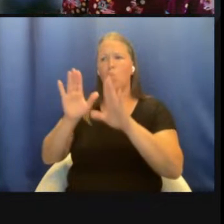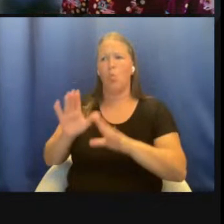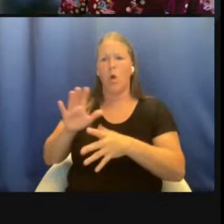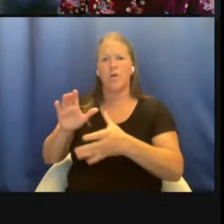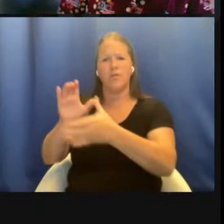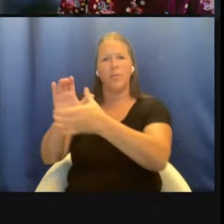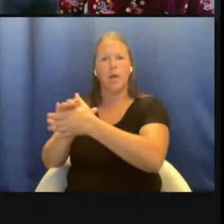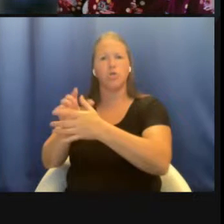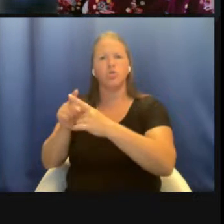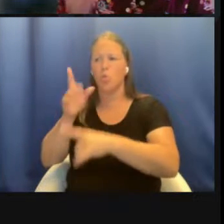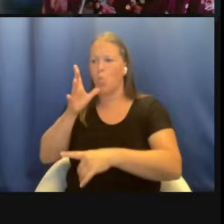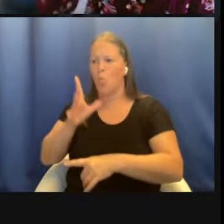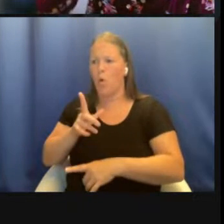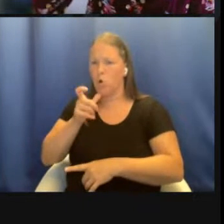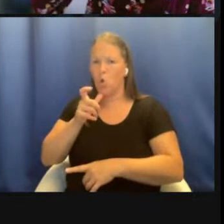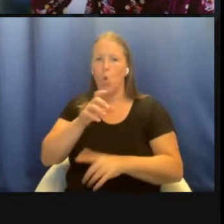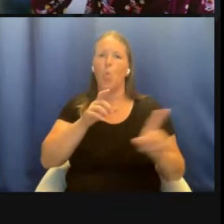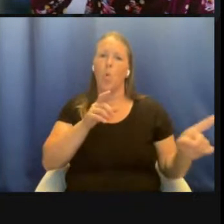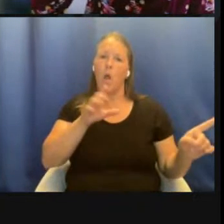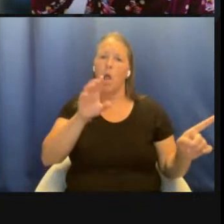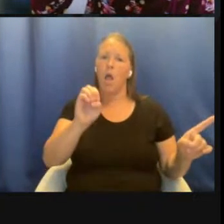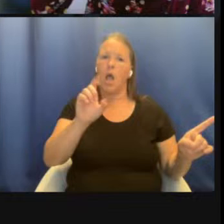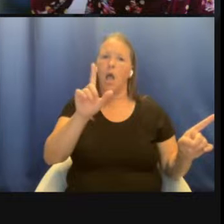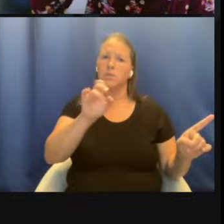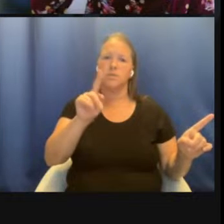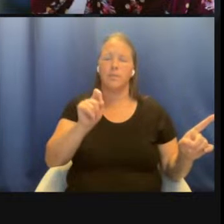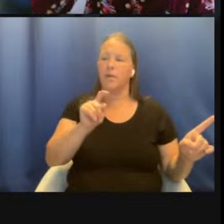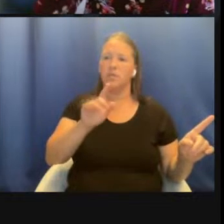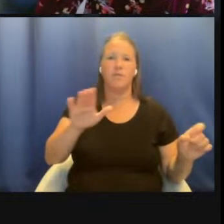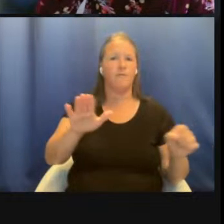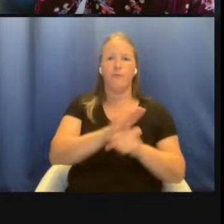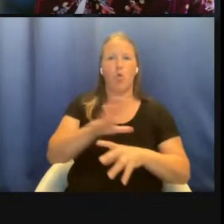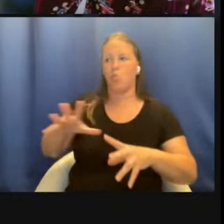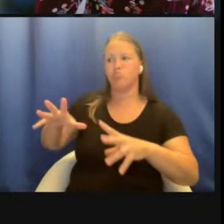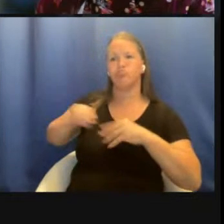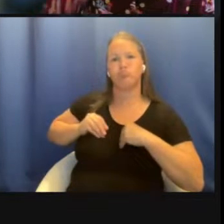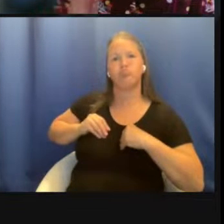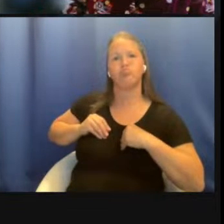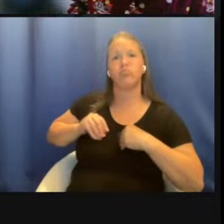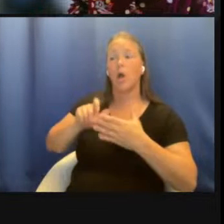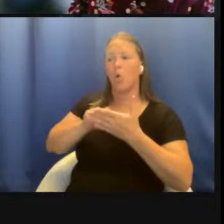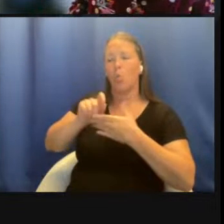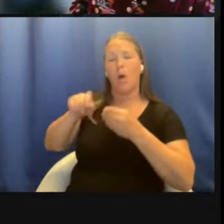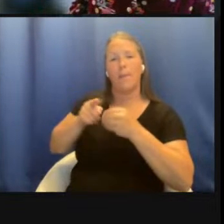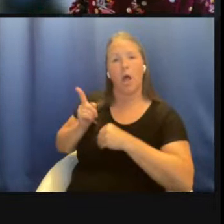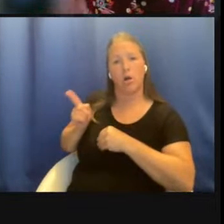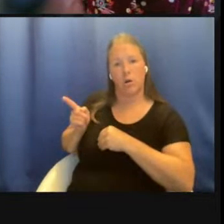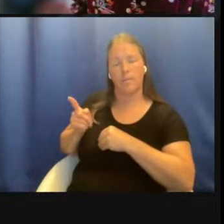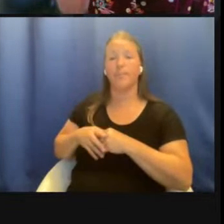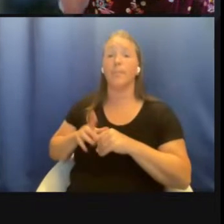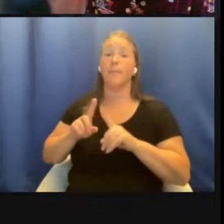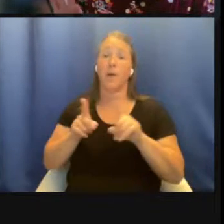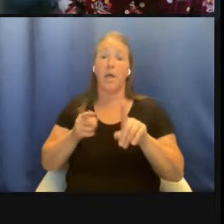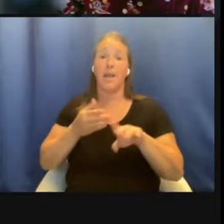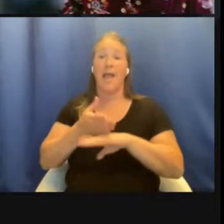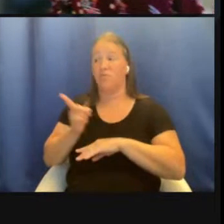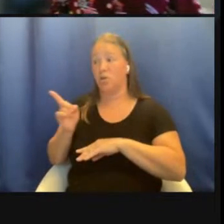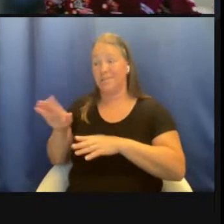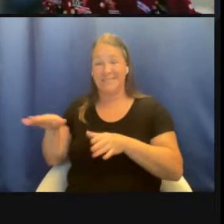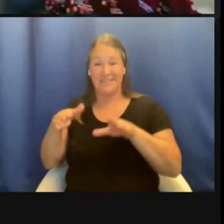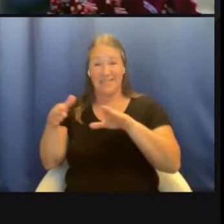in flattering terms and who I'll return to in a few slides. But upon his death, he is honored in a